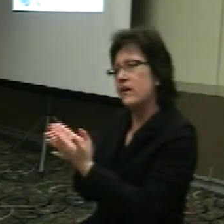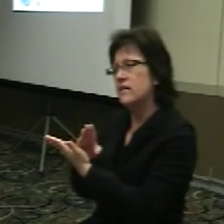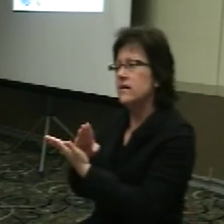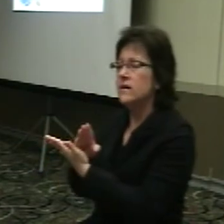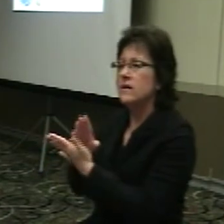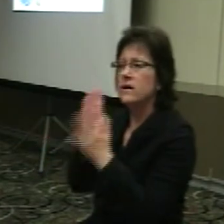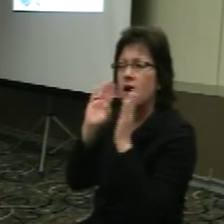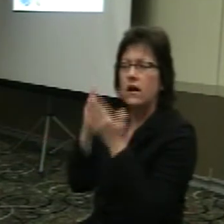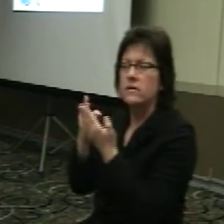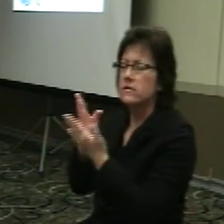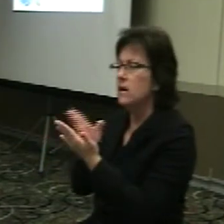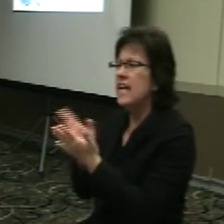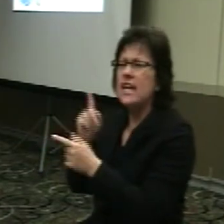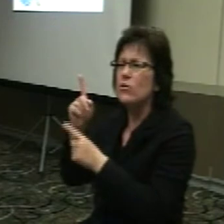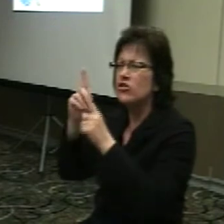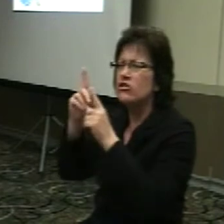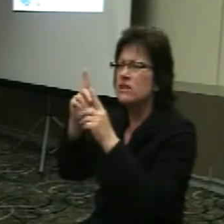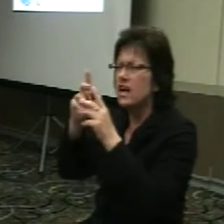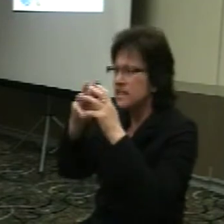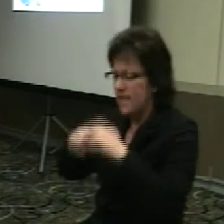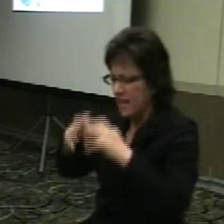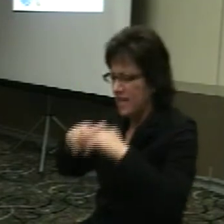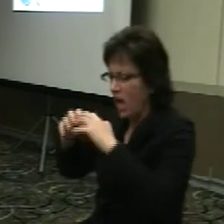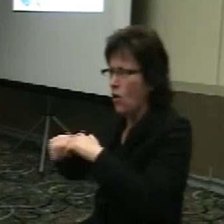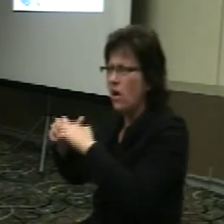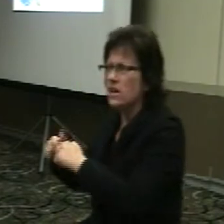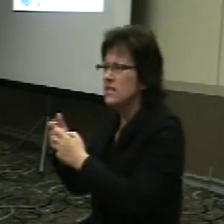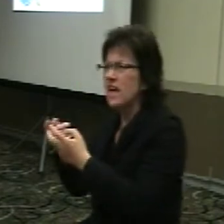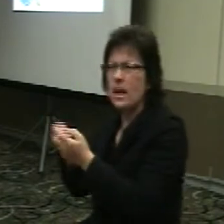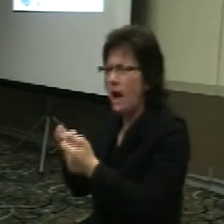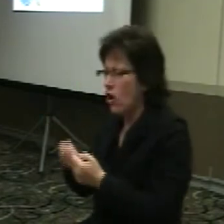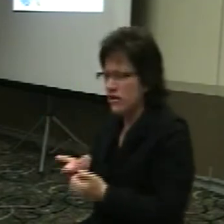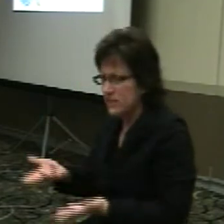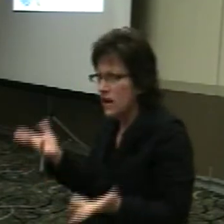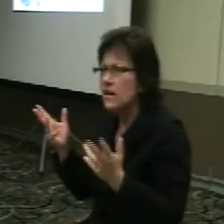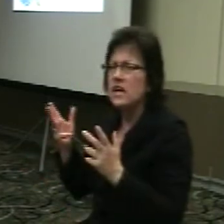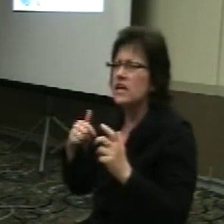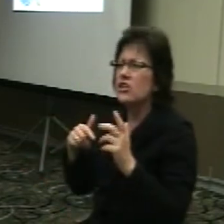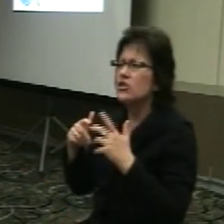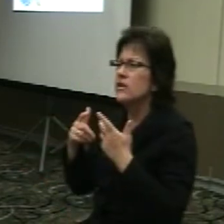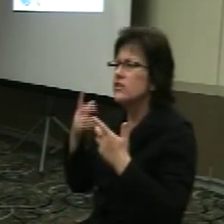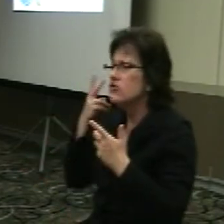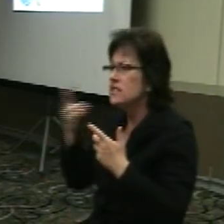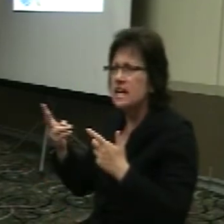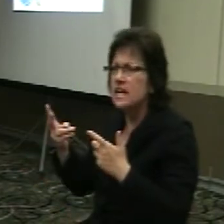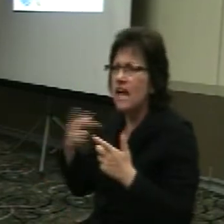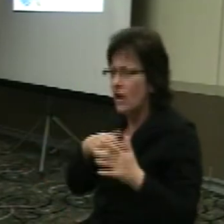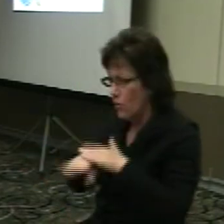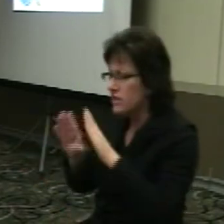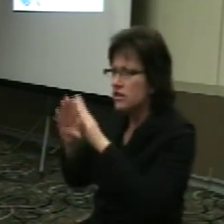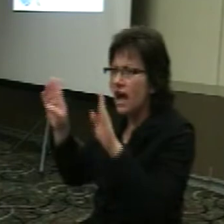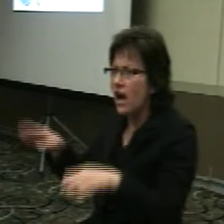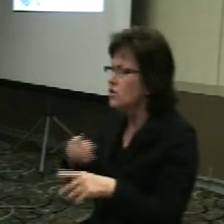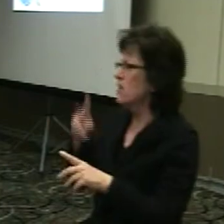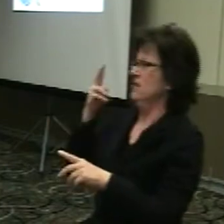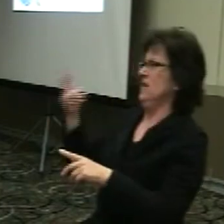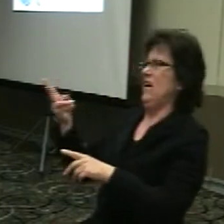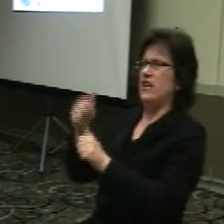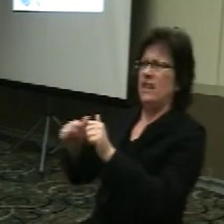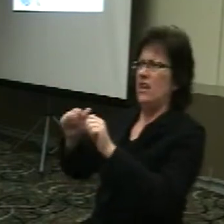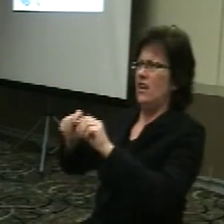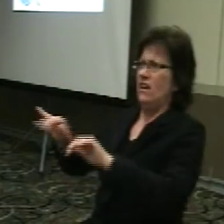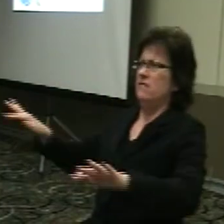would just dismantle stuff. Well, I went into the home, and literally you could just see where things had been just moved up the wall. And so there was